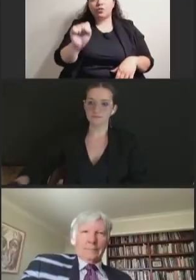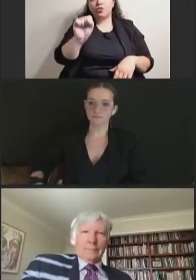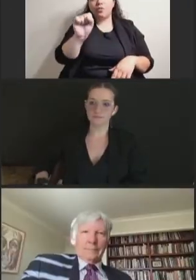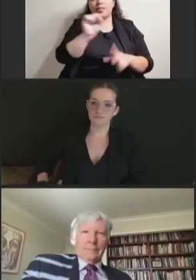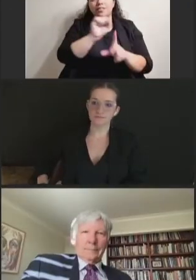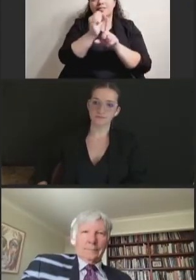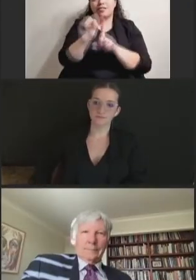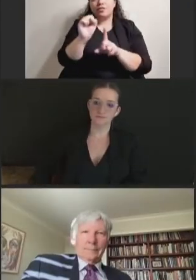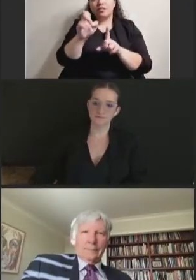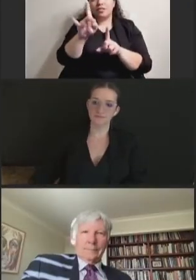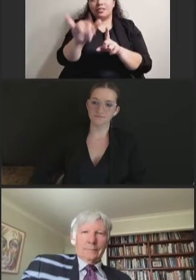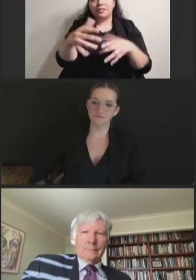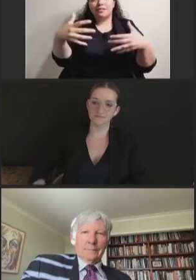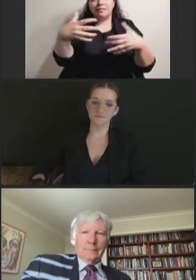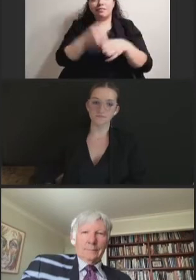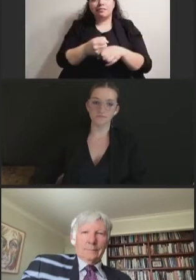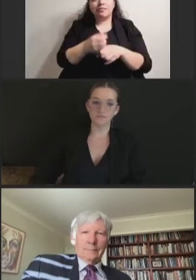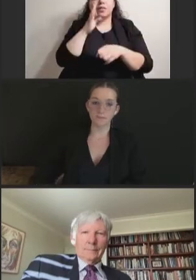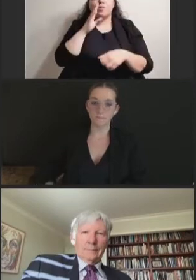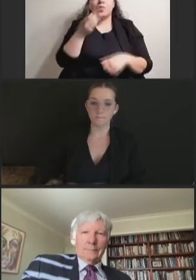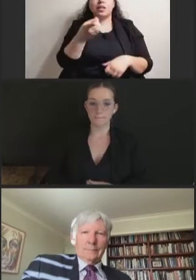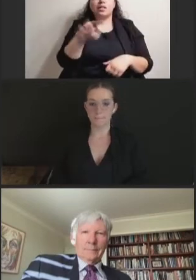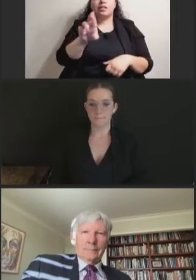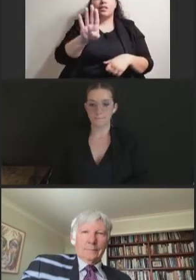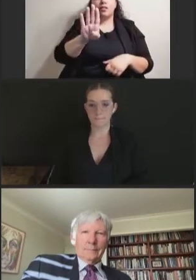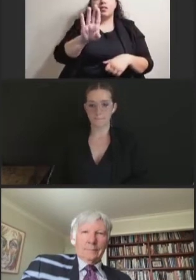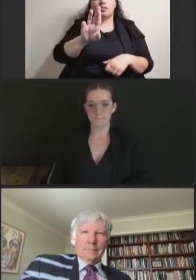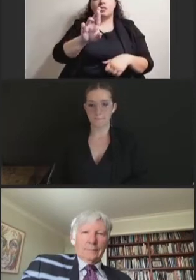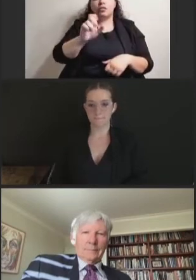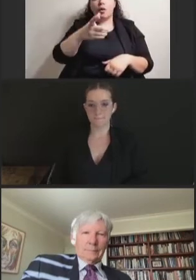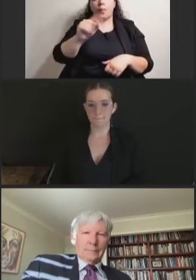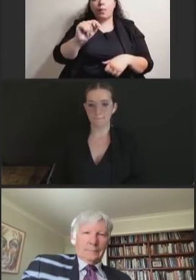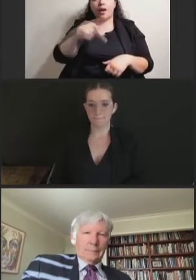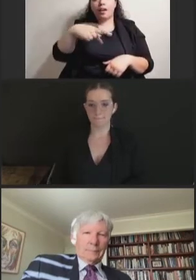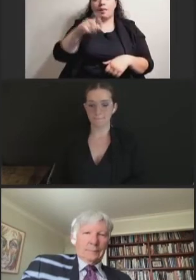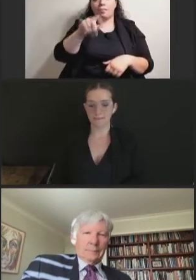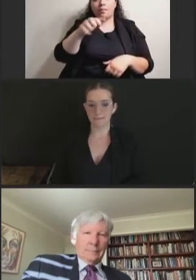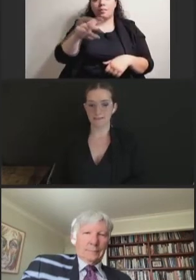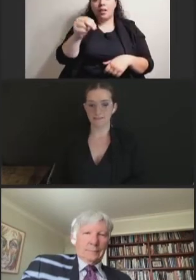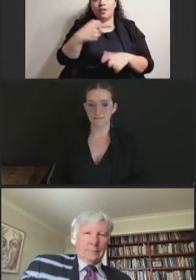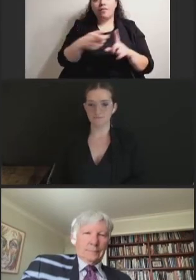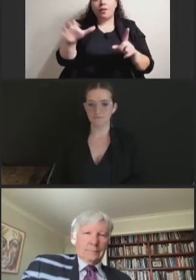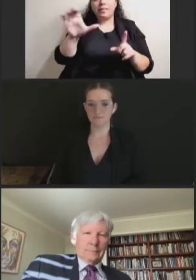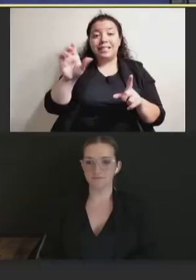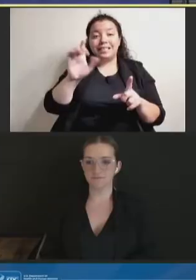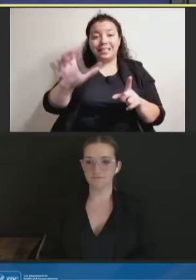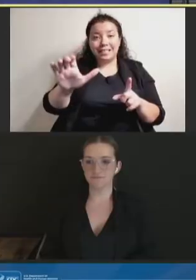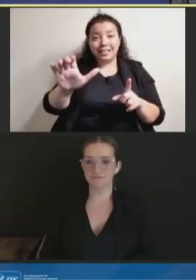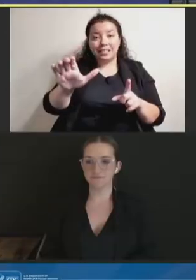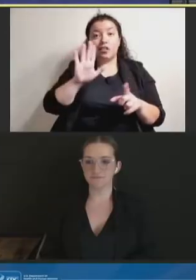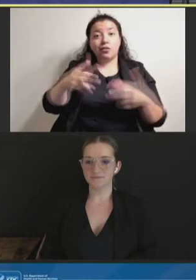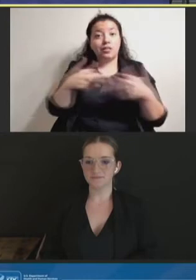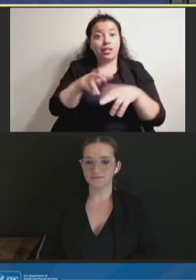presenter will be Dr. Brett Peterson from CDC. Dr. Peterson, your slides are up. You have the floor.